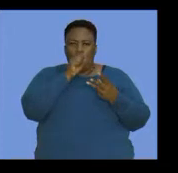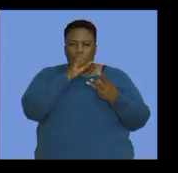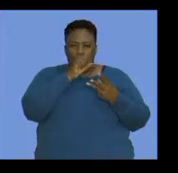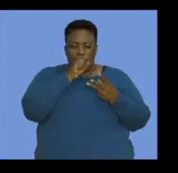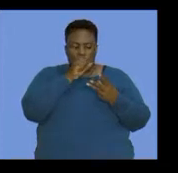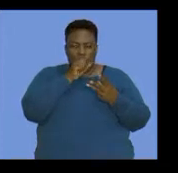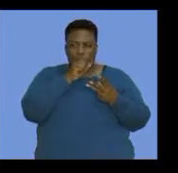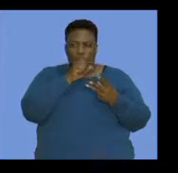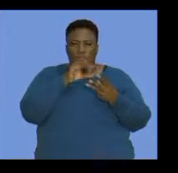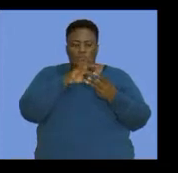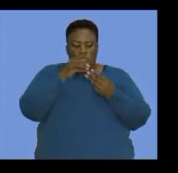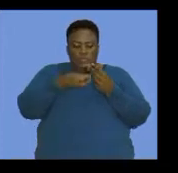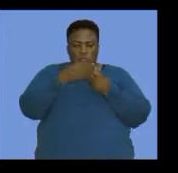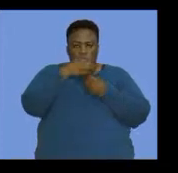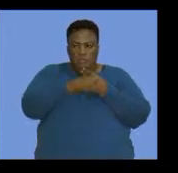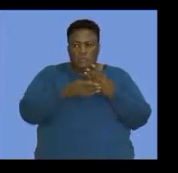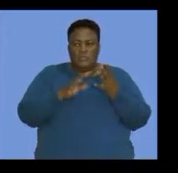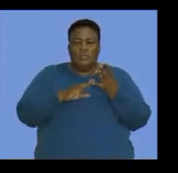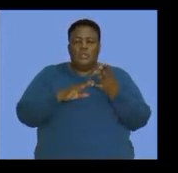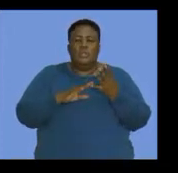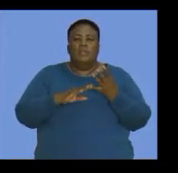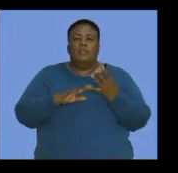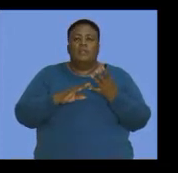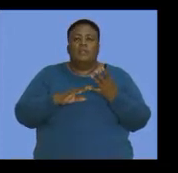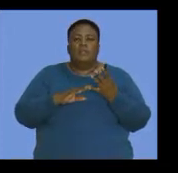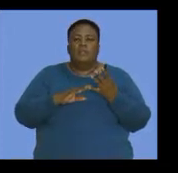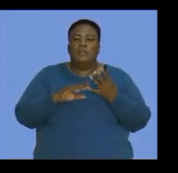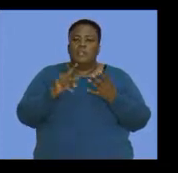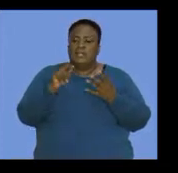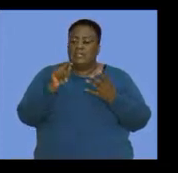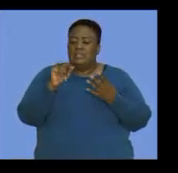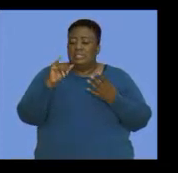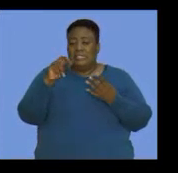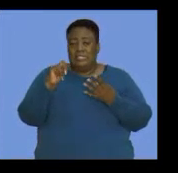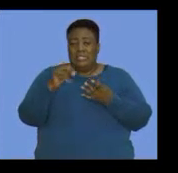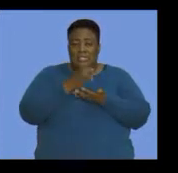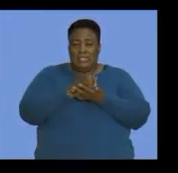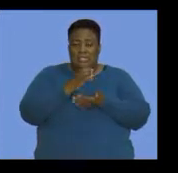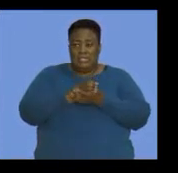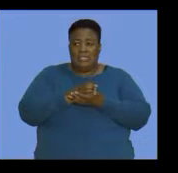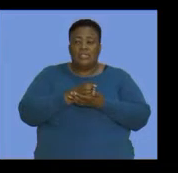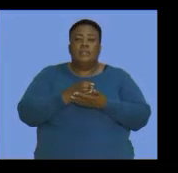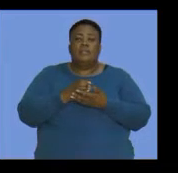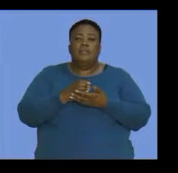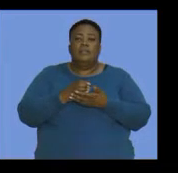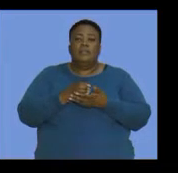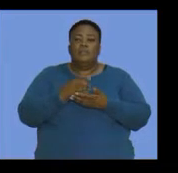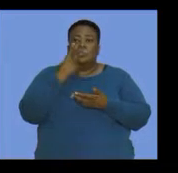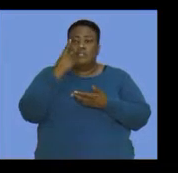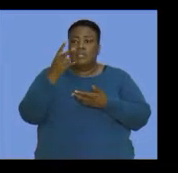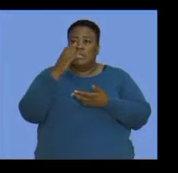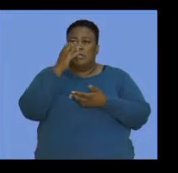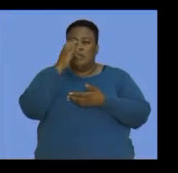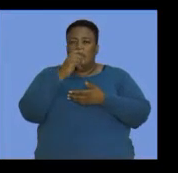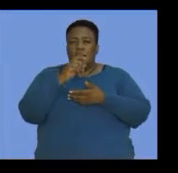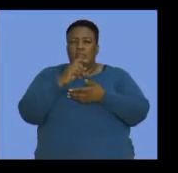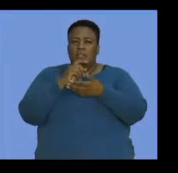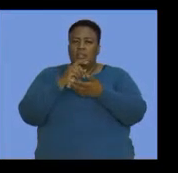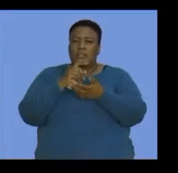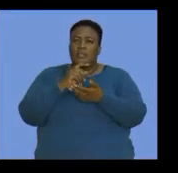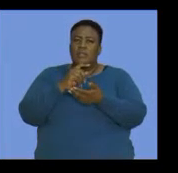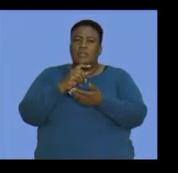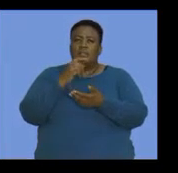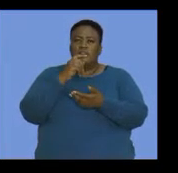nylon fabric, and tin cans. And if you look at them, you will see that glass takes approximately 1 million years to